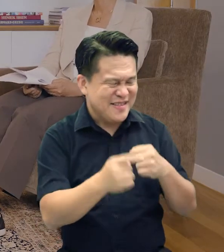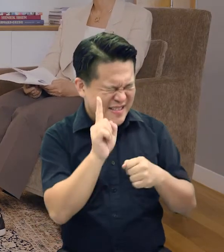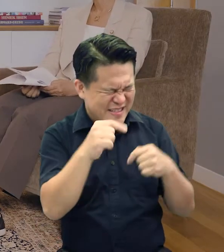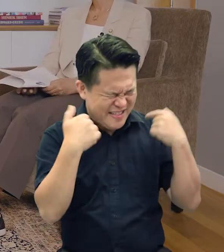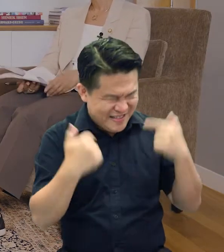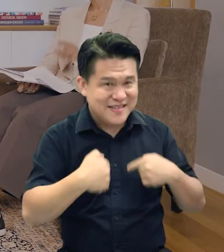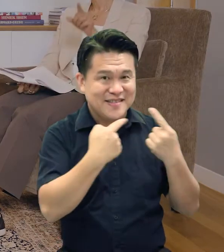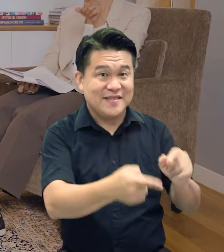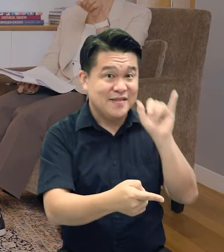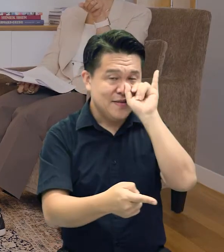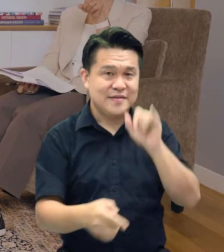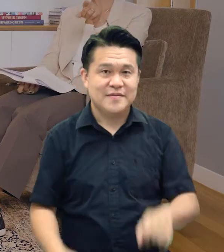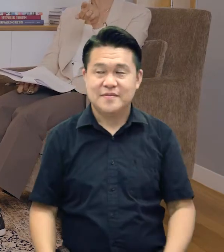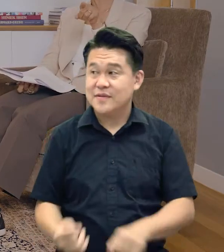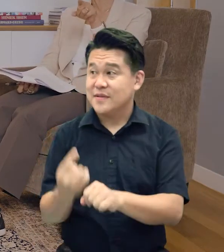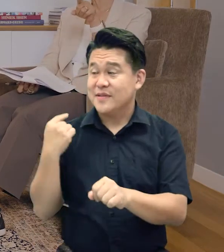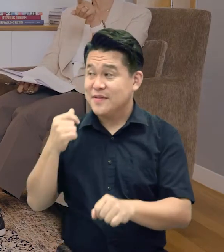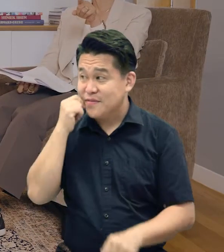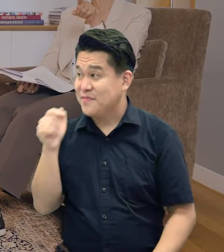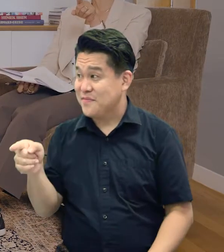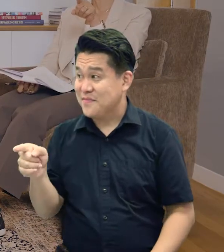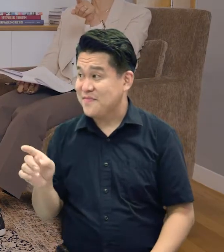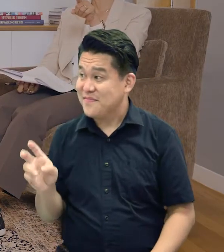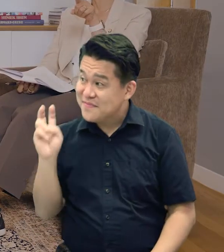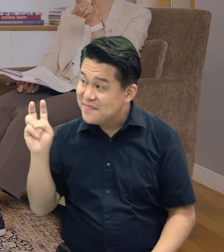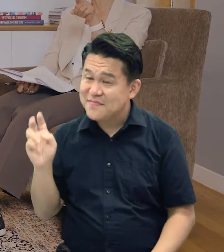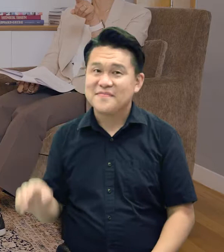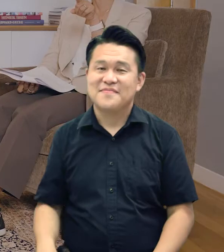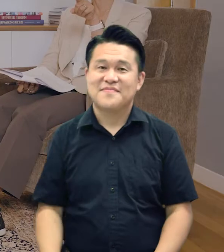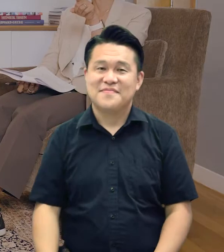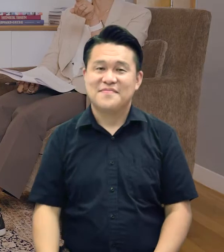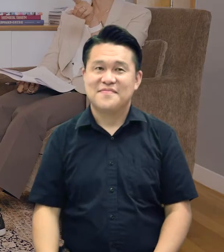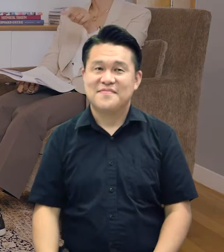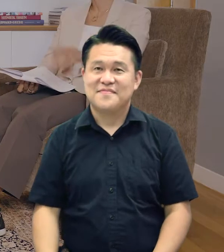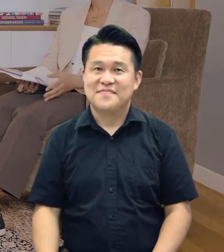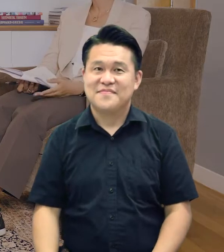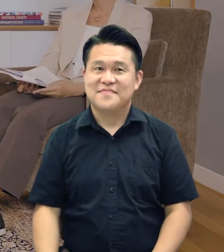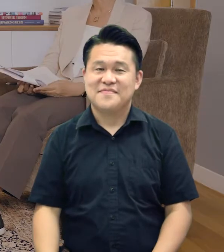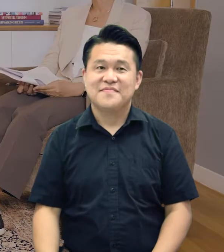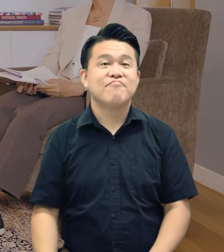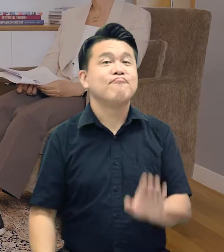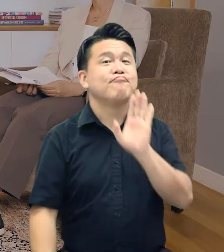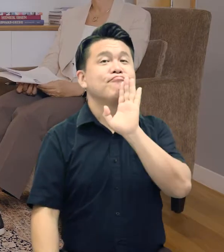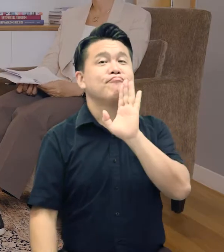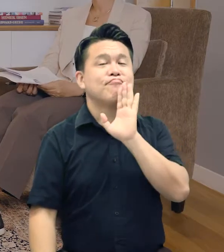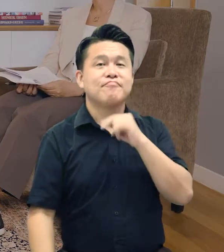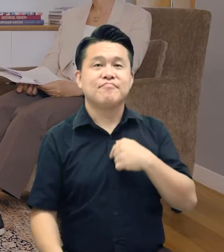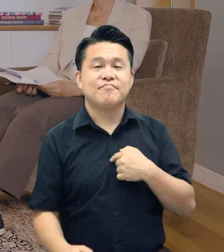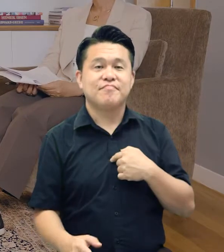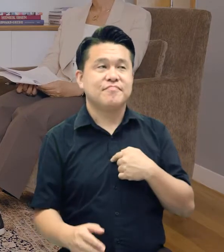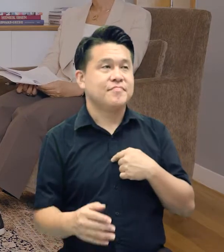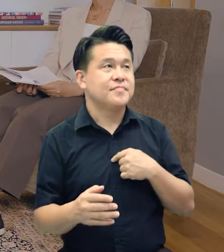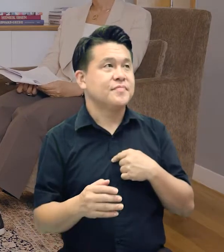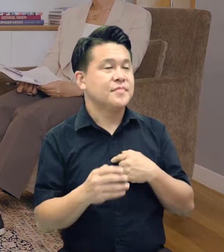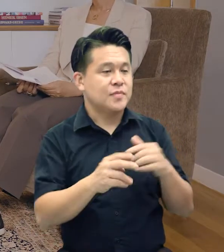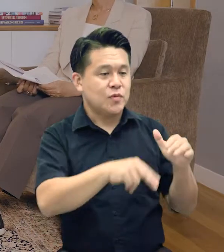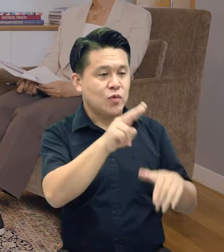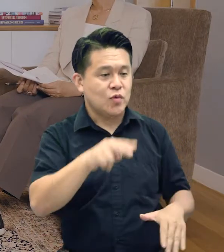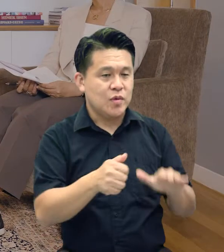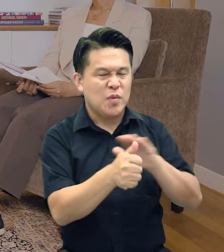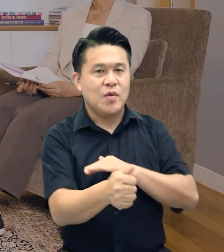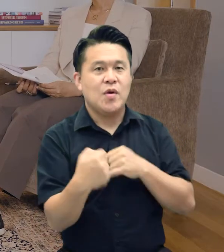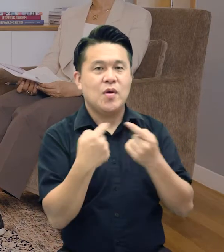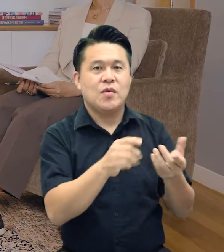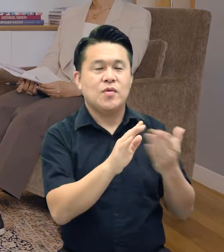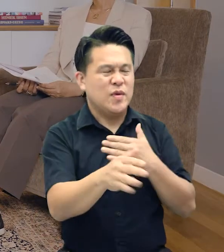year since I came. But last year you couldn't. It was be there, just right? No, that's true. Yeah. So the 2 first years I were